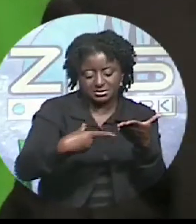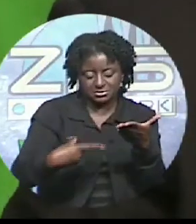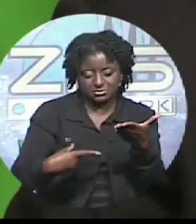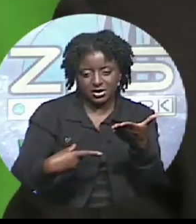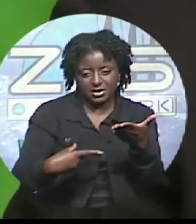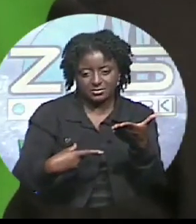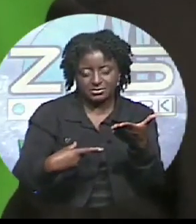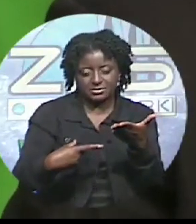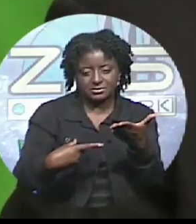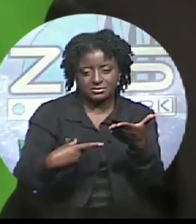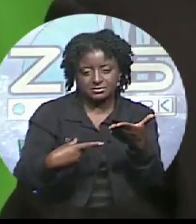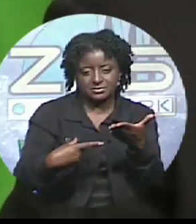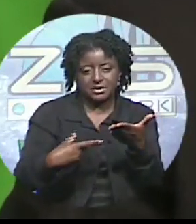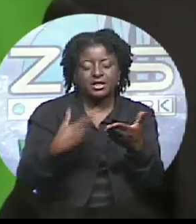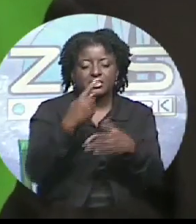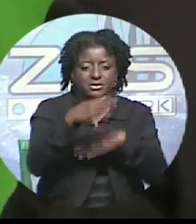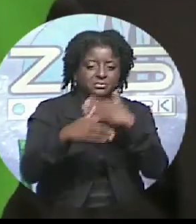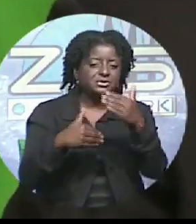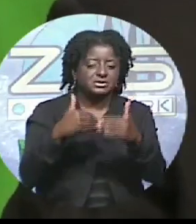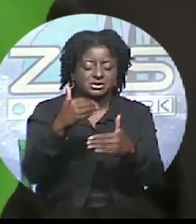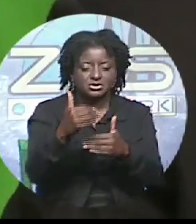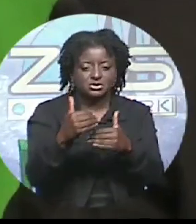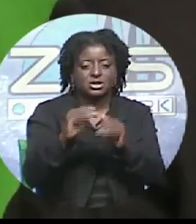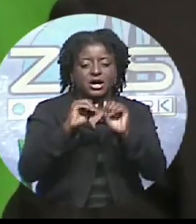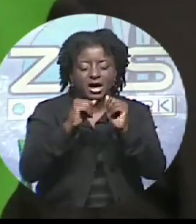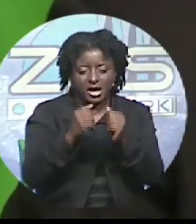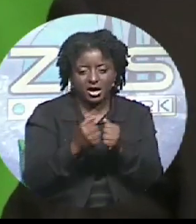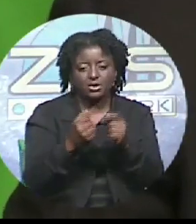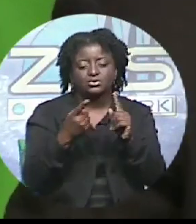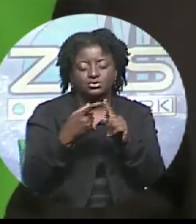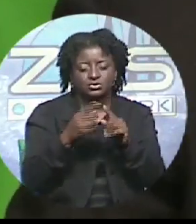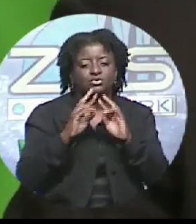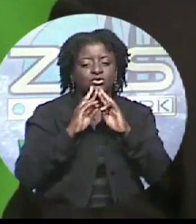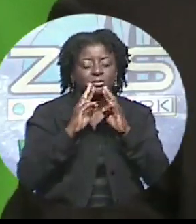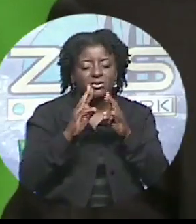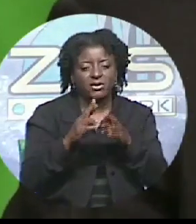and really the procedure and how the reporting will take place.